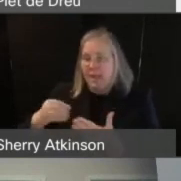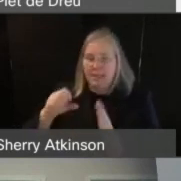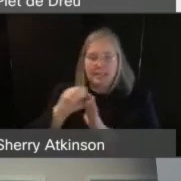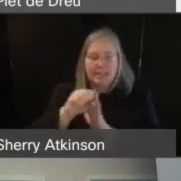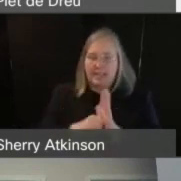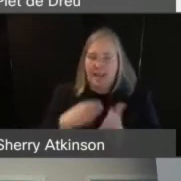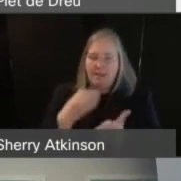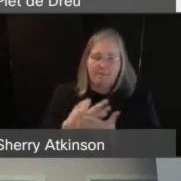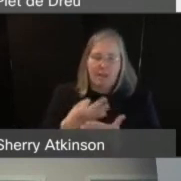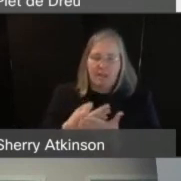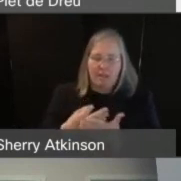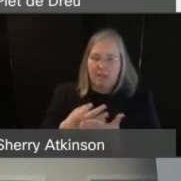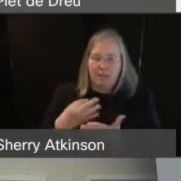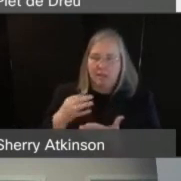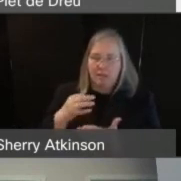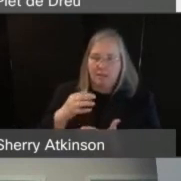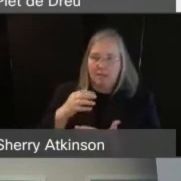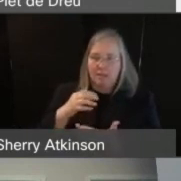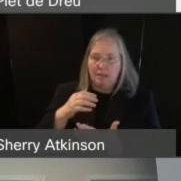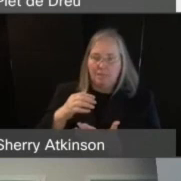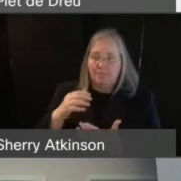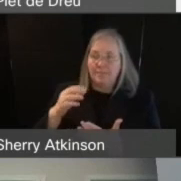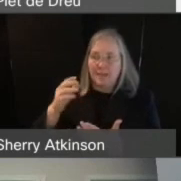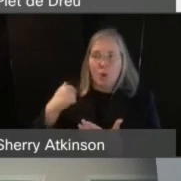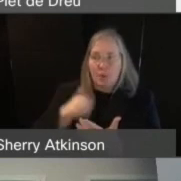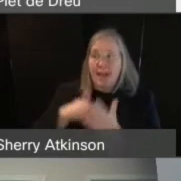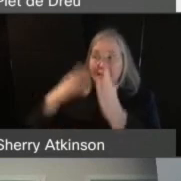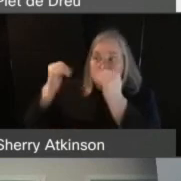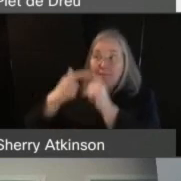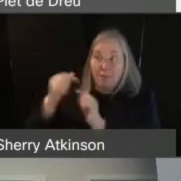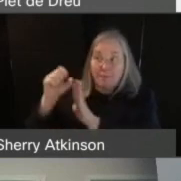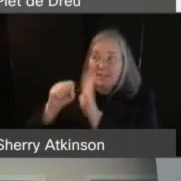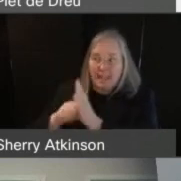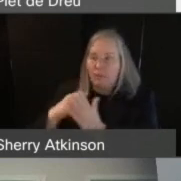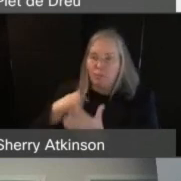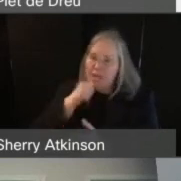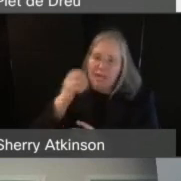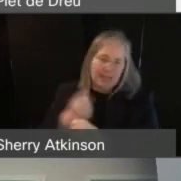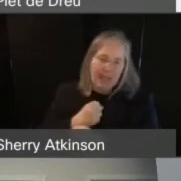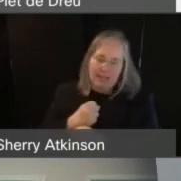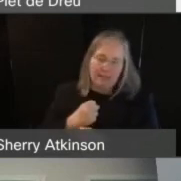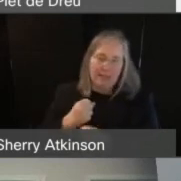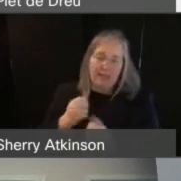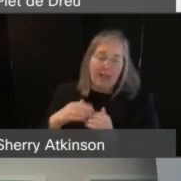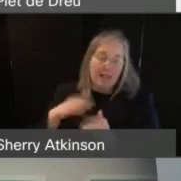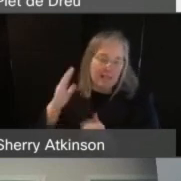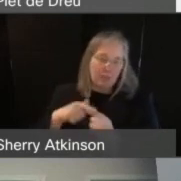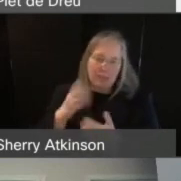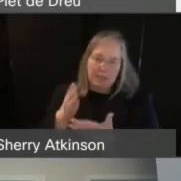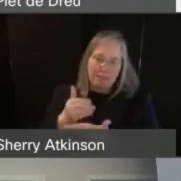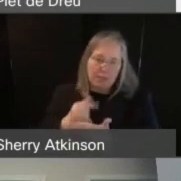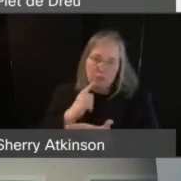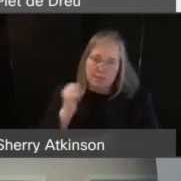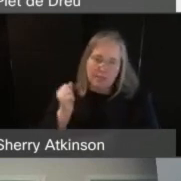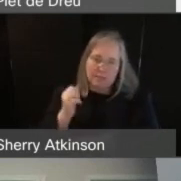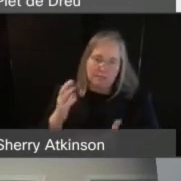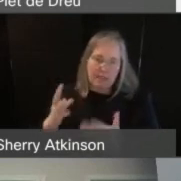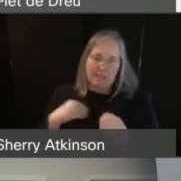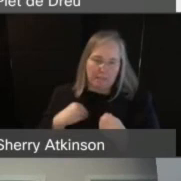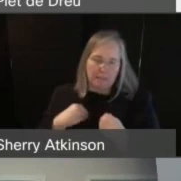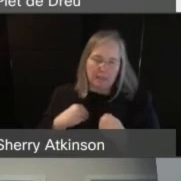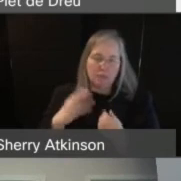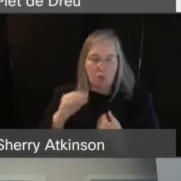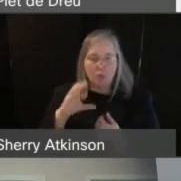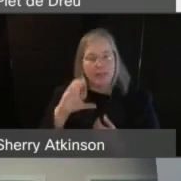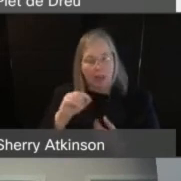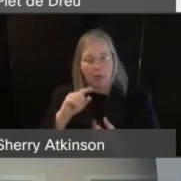not anticipated funding was not realized, at least when the budget was adopted there. So the county kind of step up with